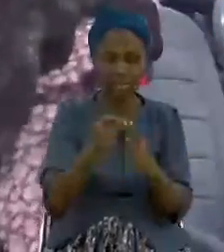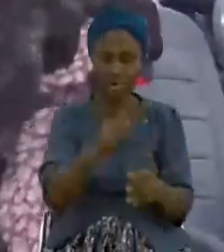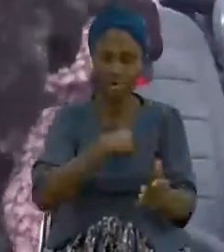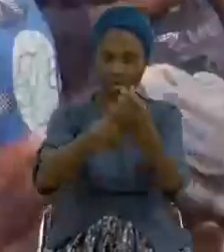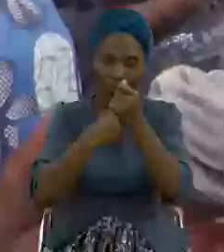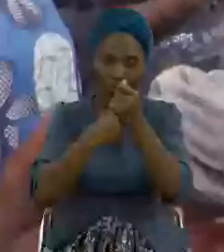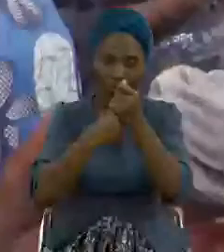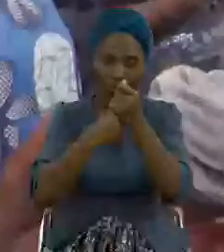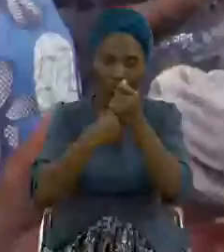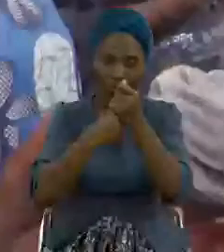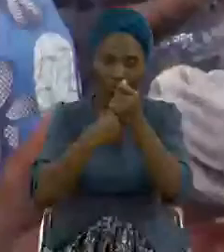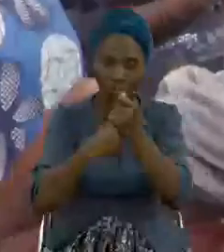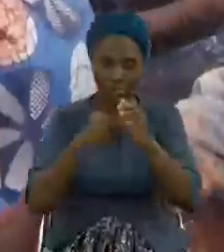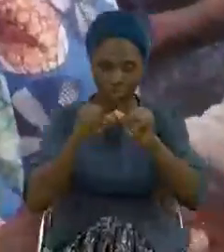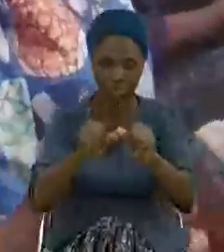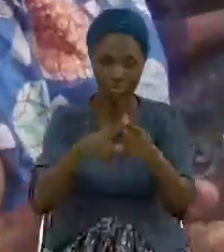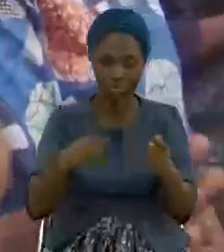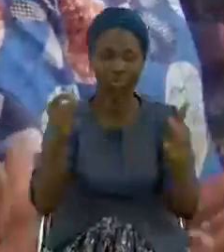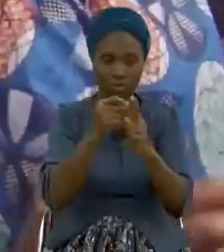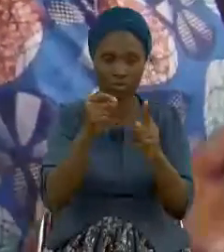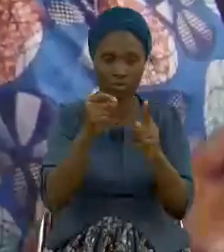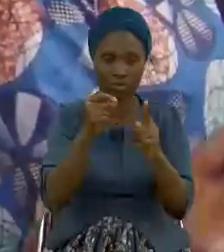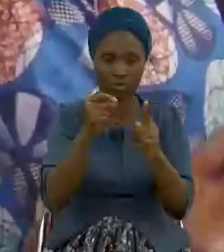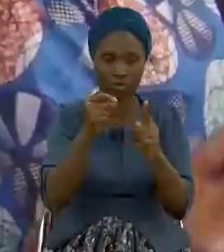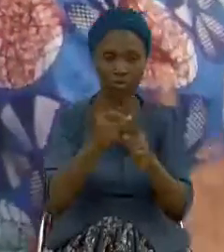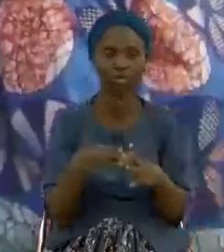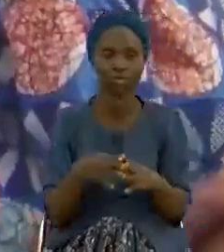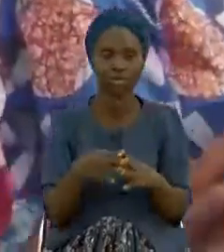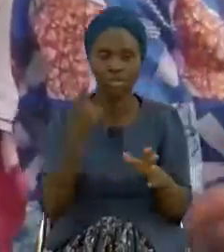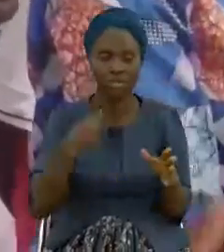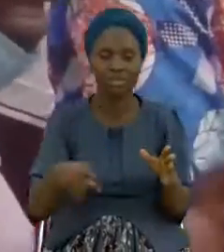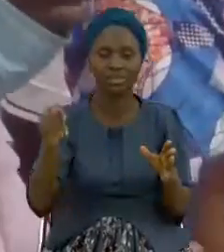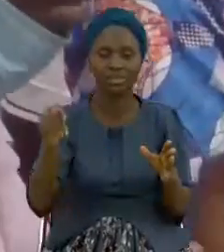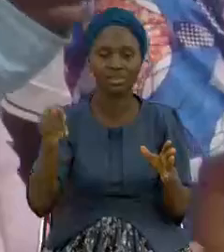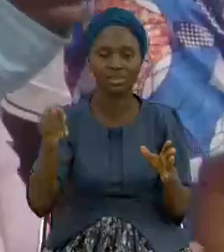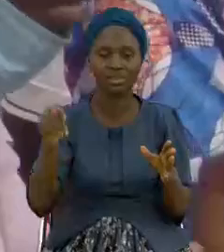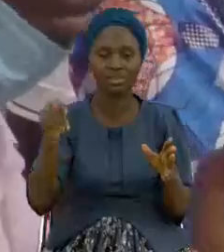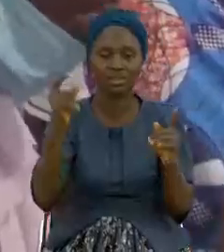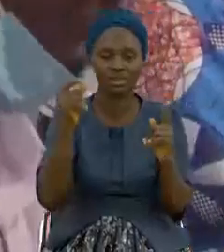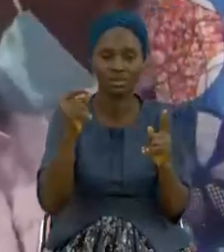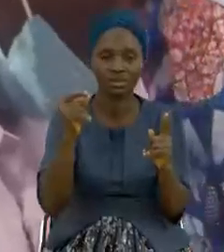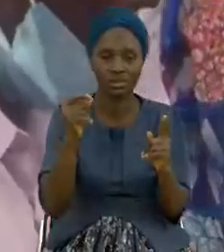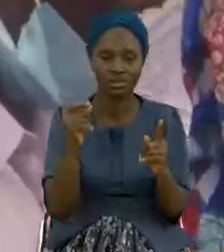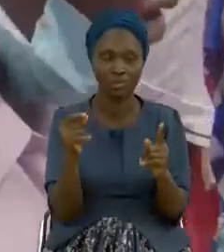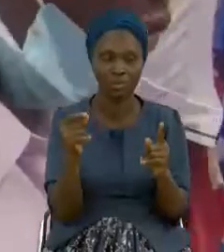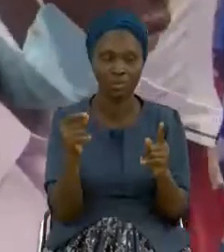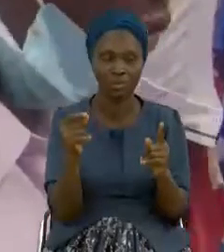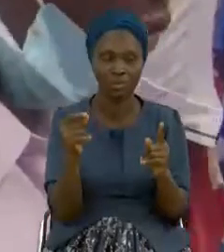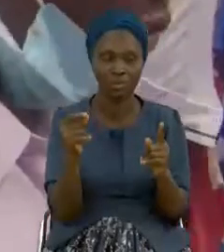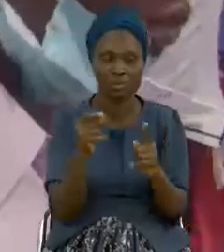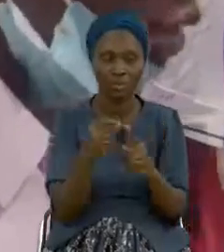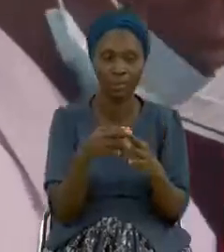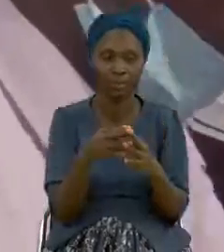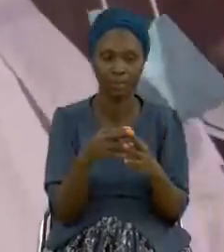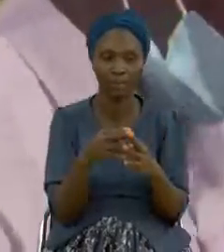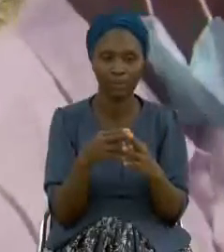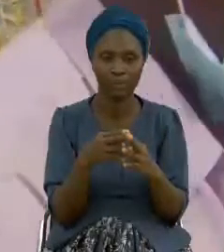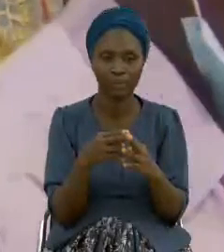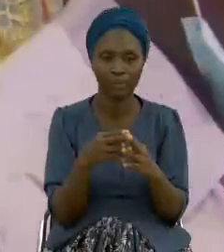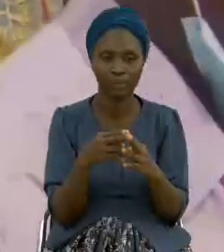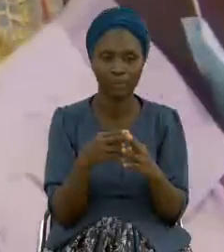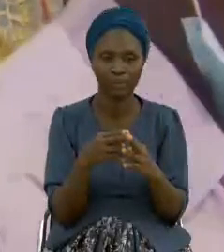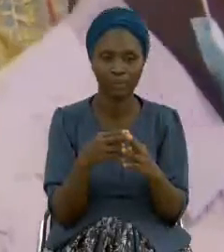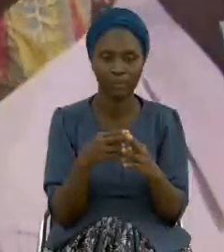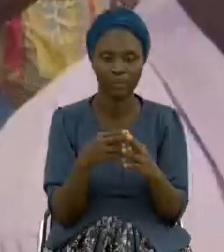word or the sickness want us to go. When the word